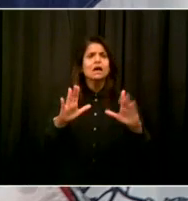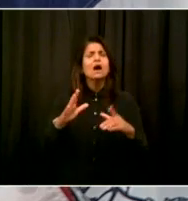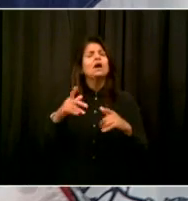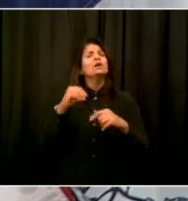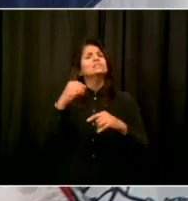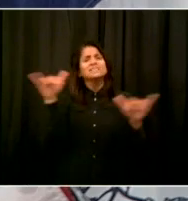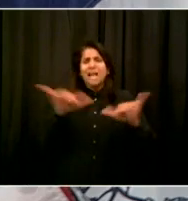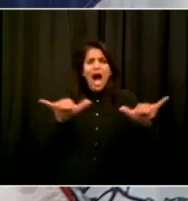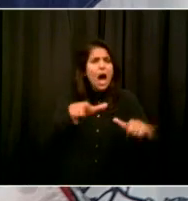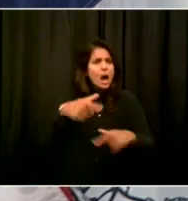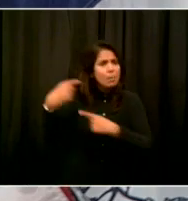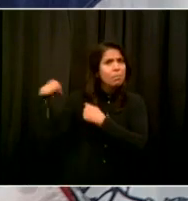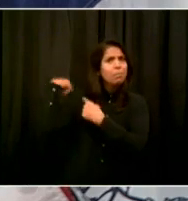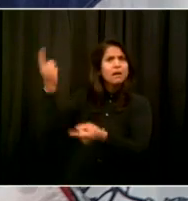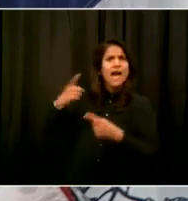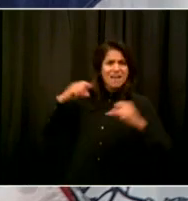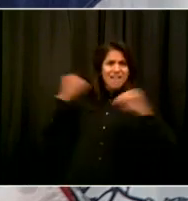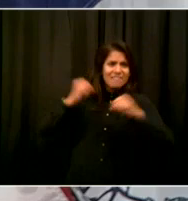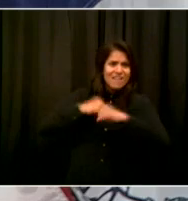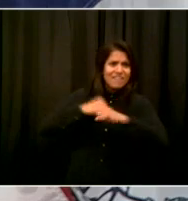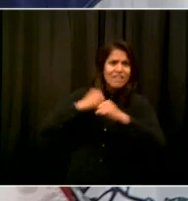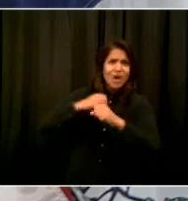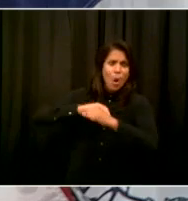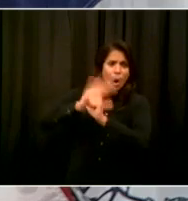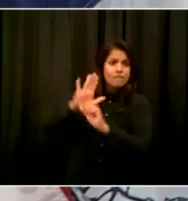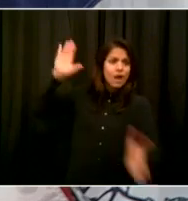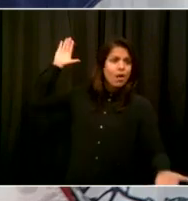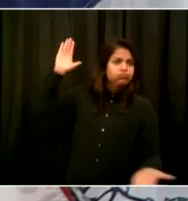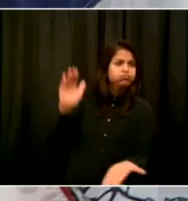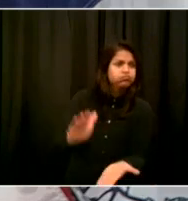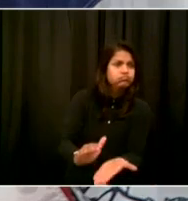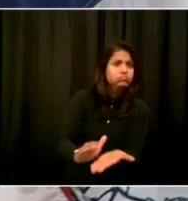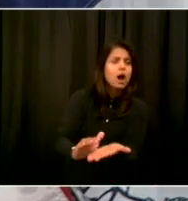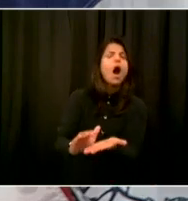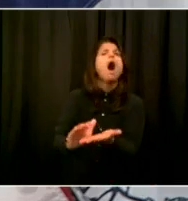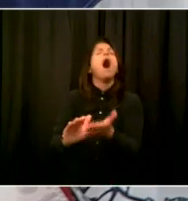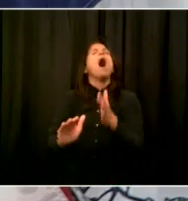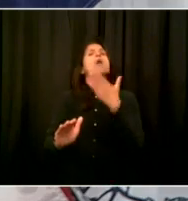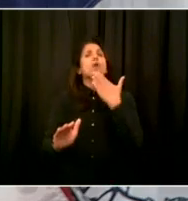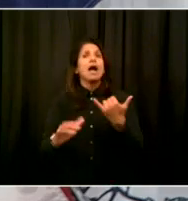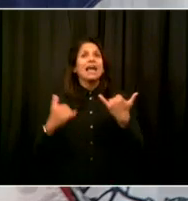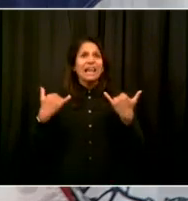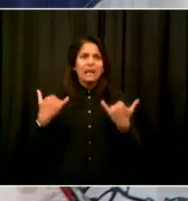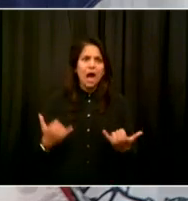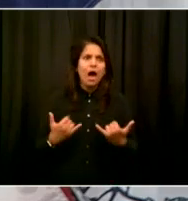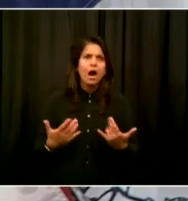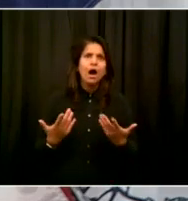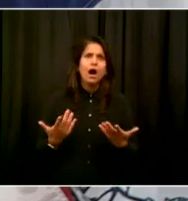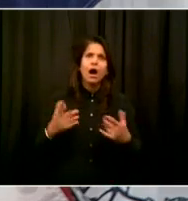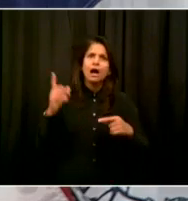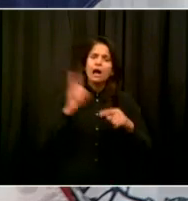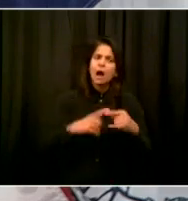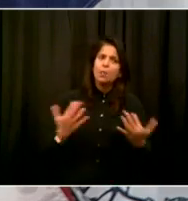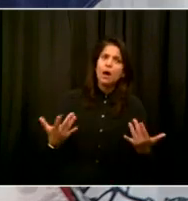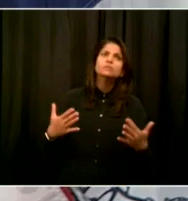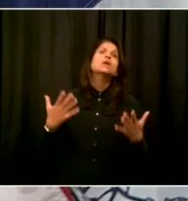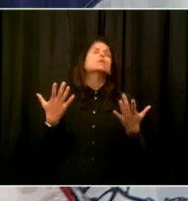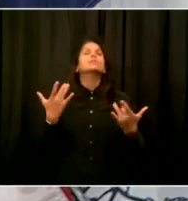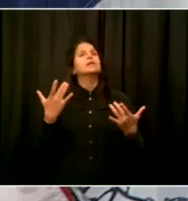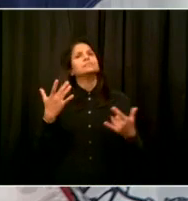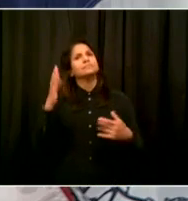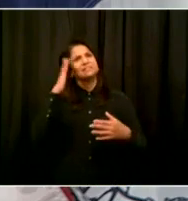we have to do that again. And we have to act urgently. Citywide positivity now, the positivity level